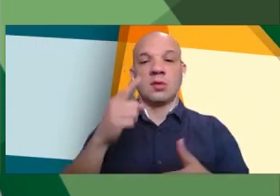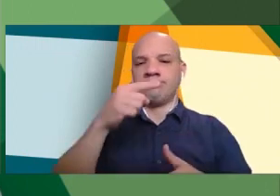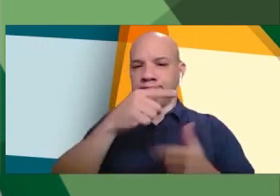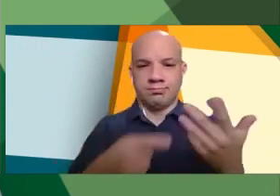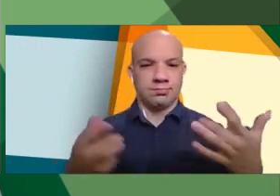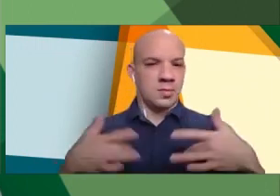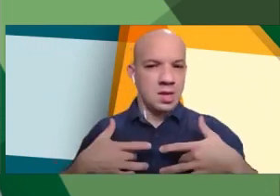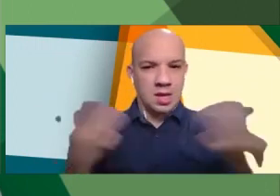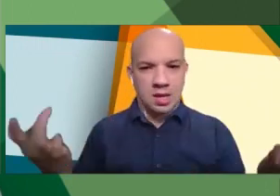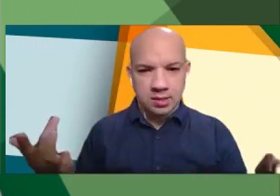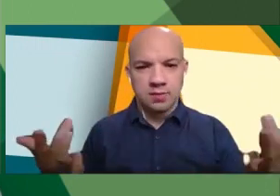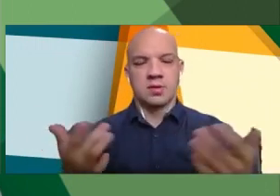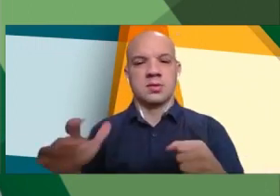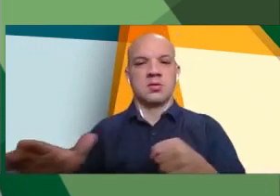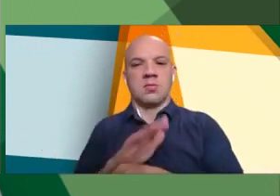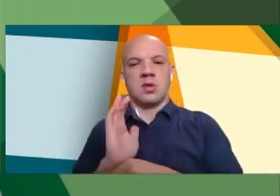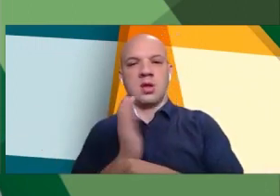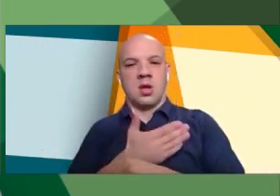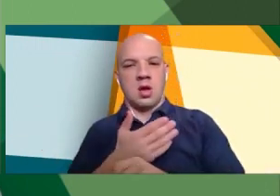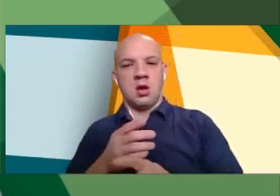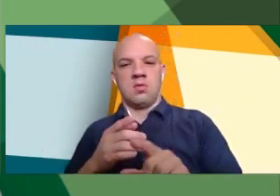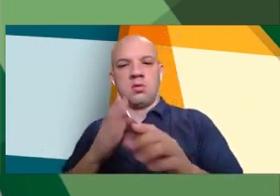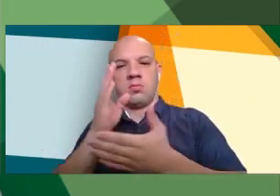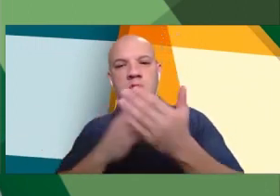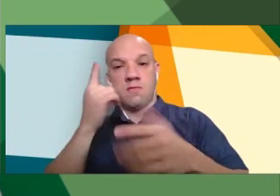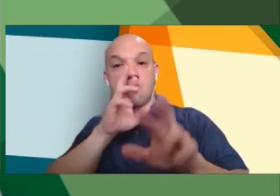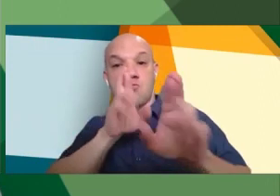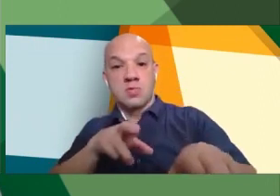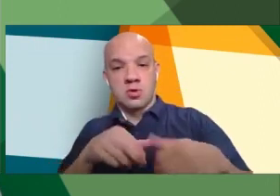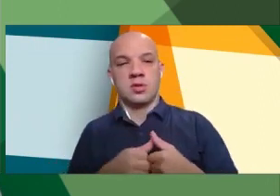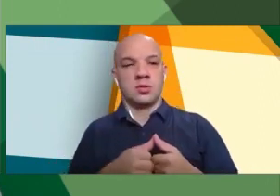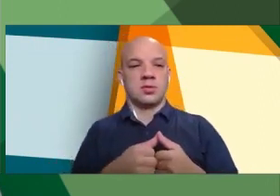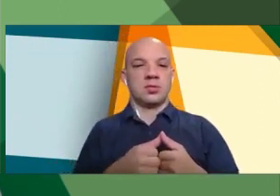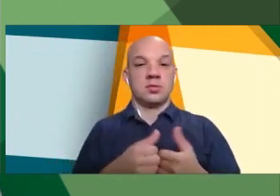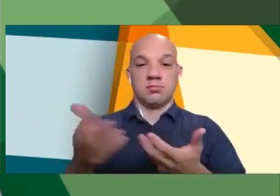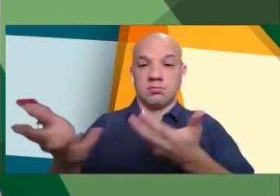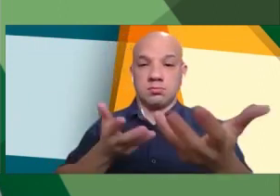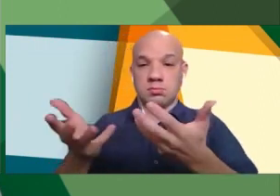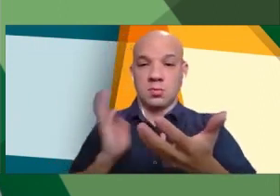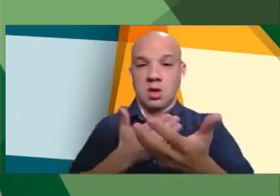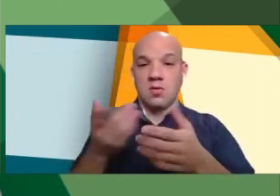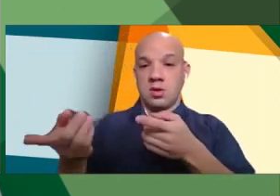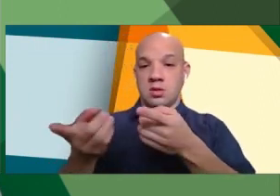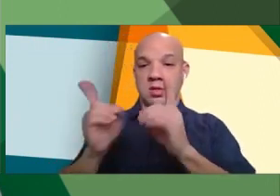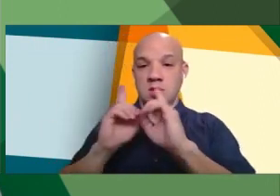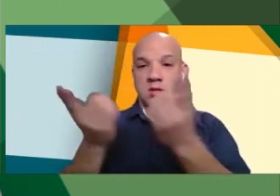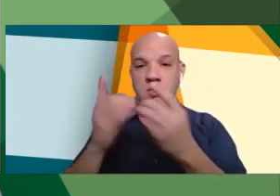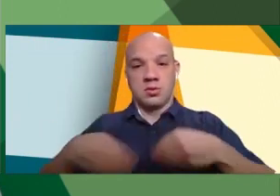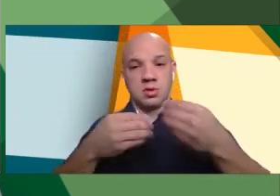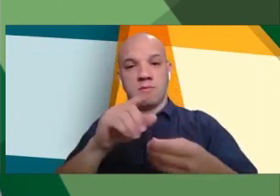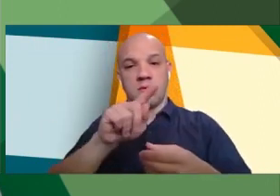completing our quarterly reporting, that's very, very important too, interacting with our department to provide you